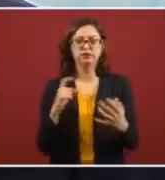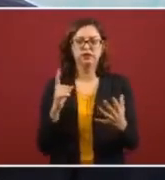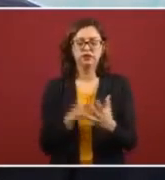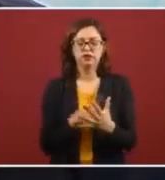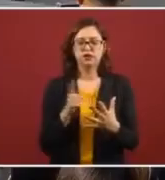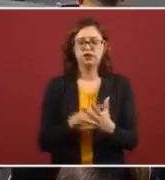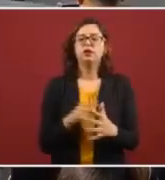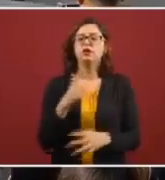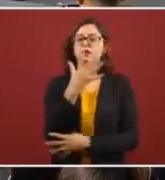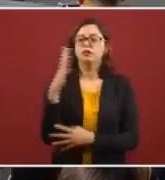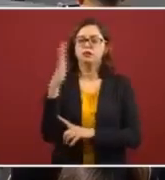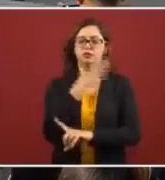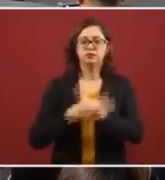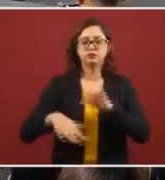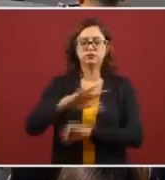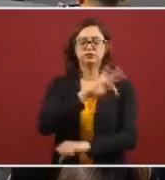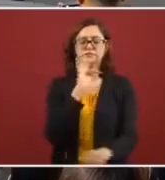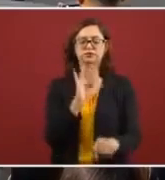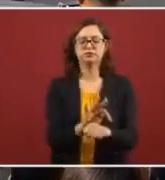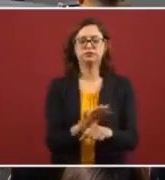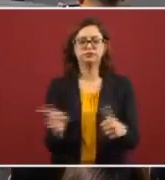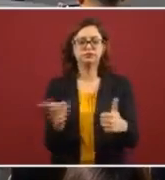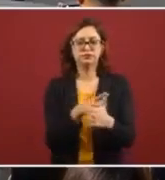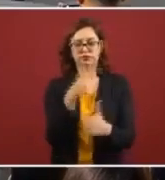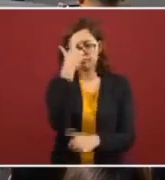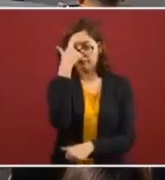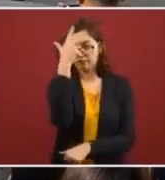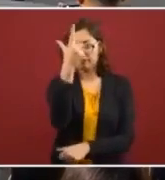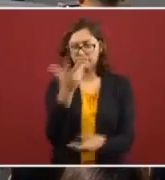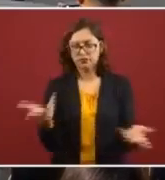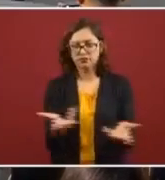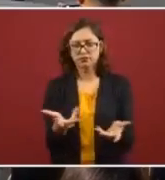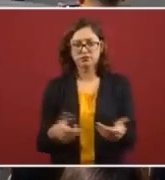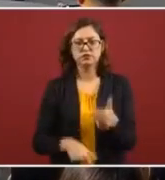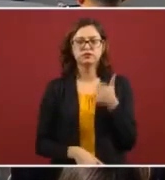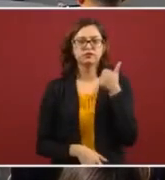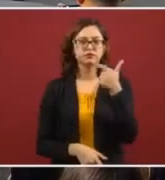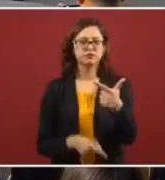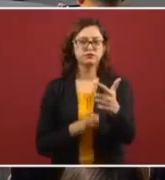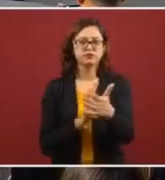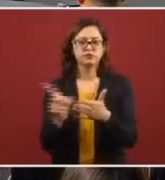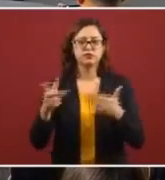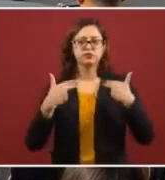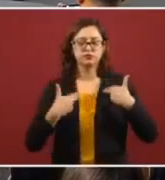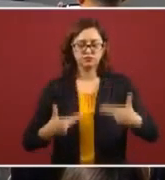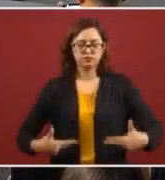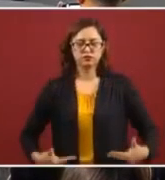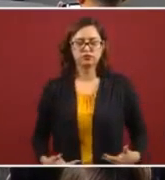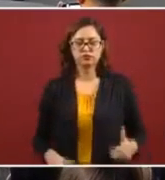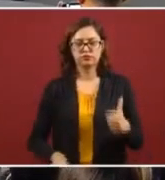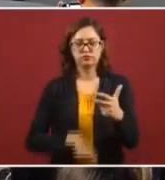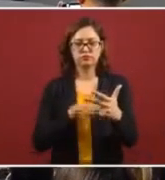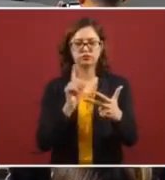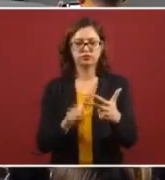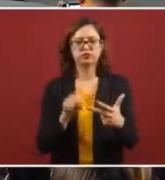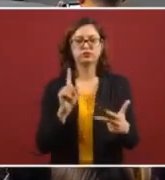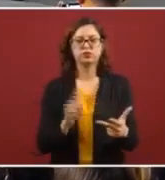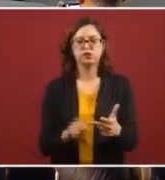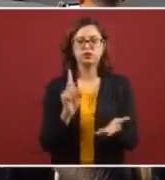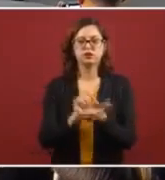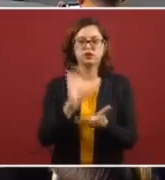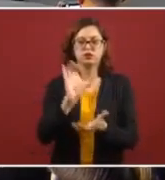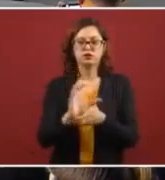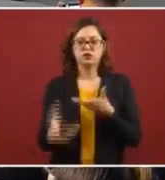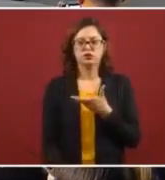fortifying cultural indigenous, wow, human rights,